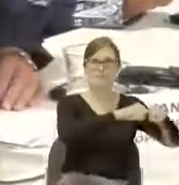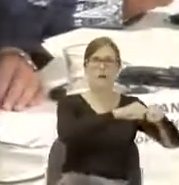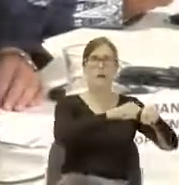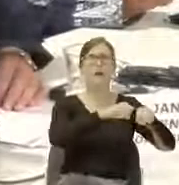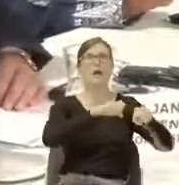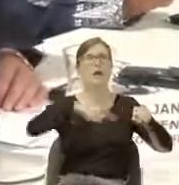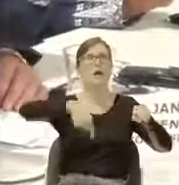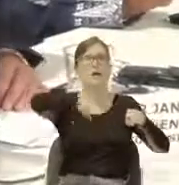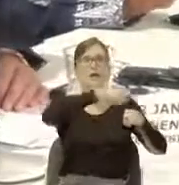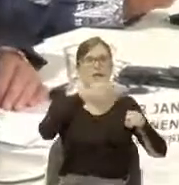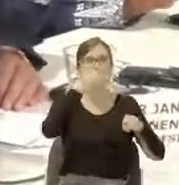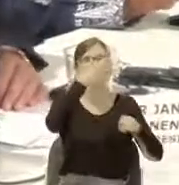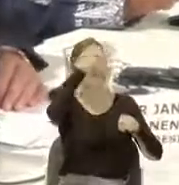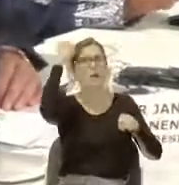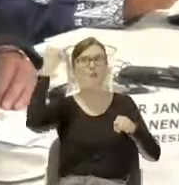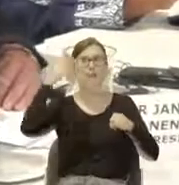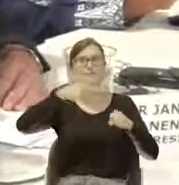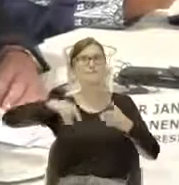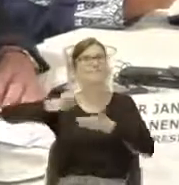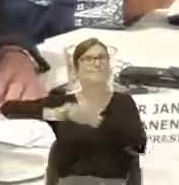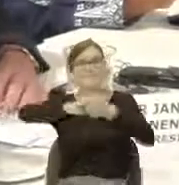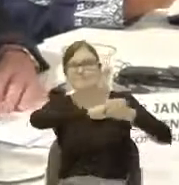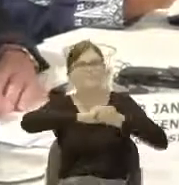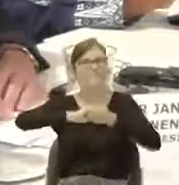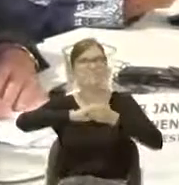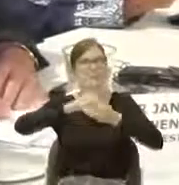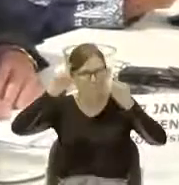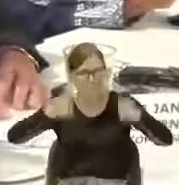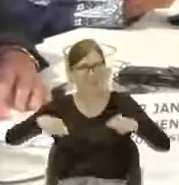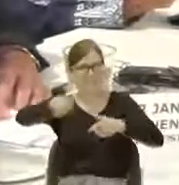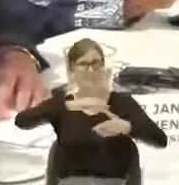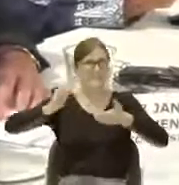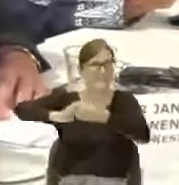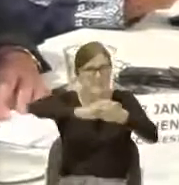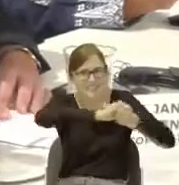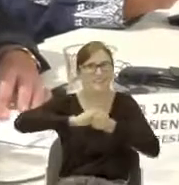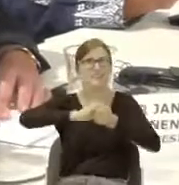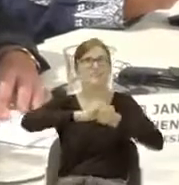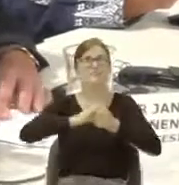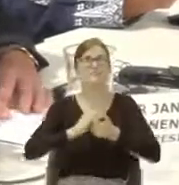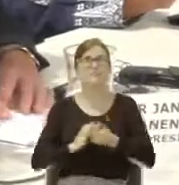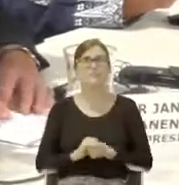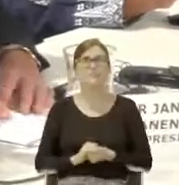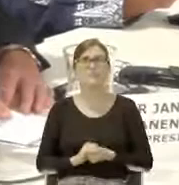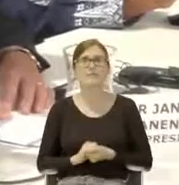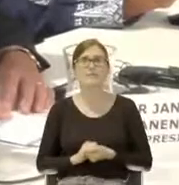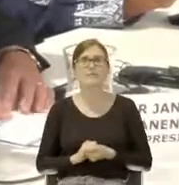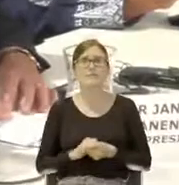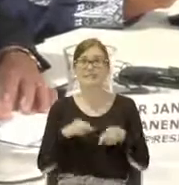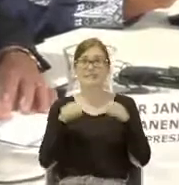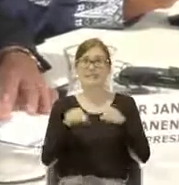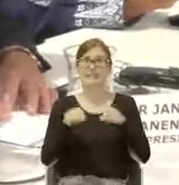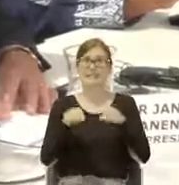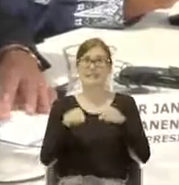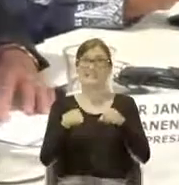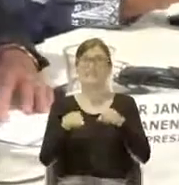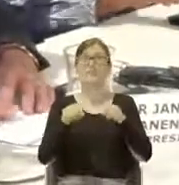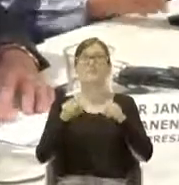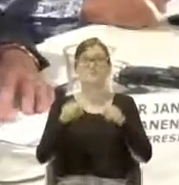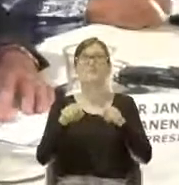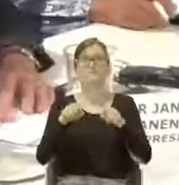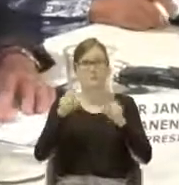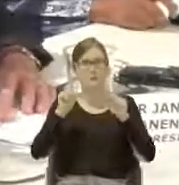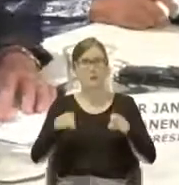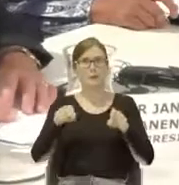of the pandemic. In times of conflict, it is local-to-local exchanges driven